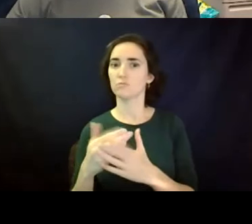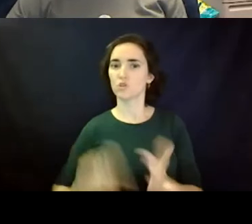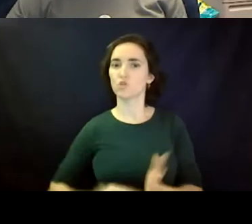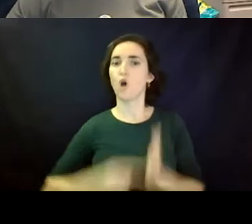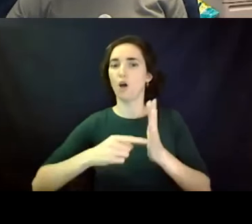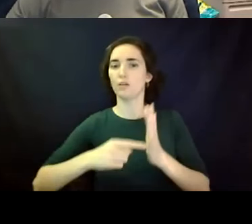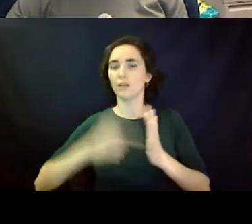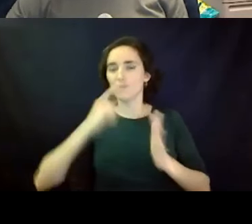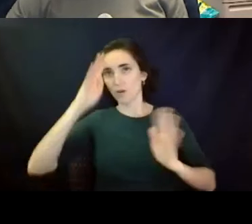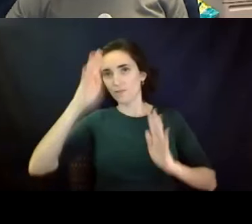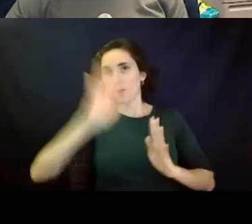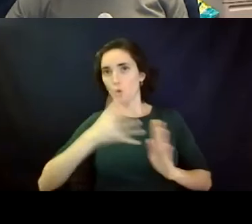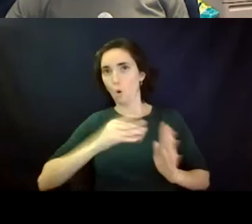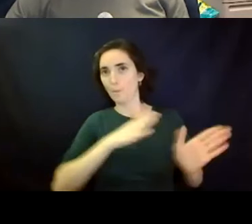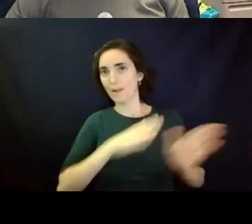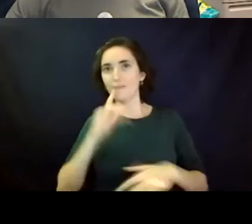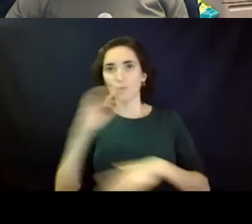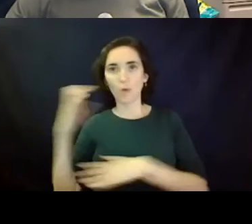plan.